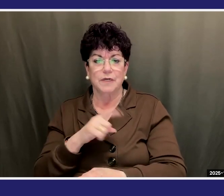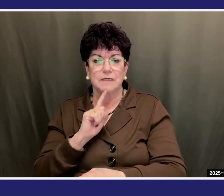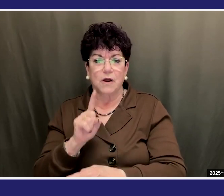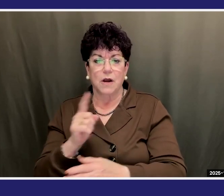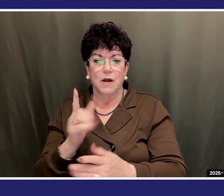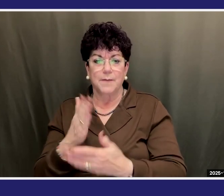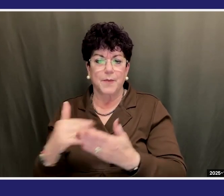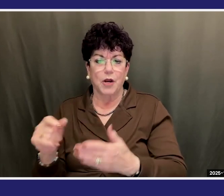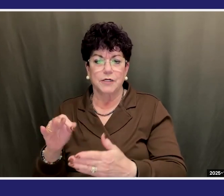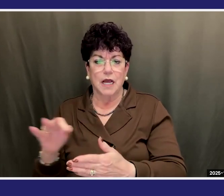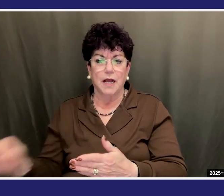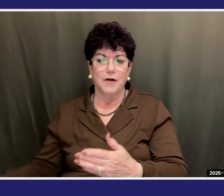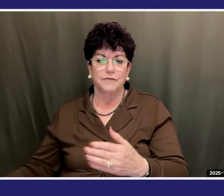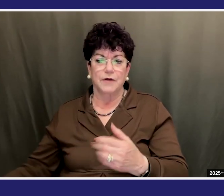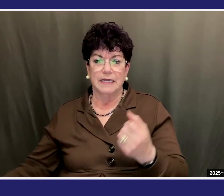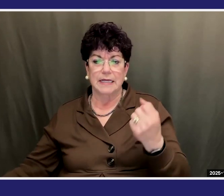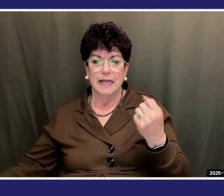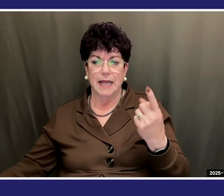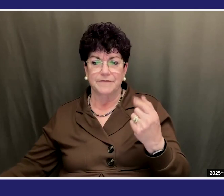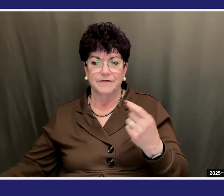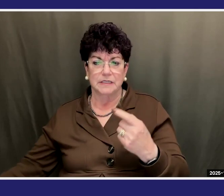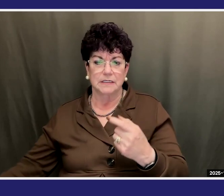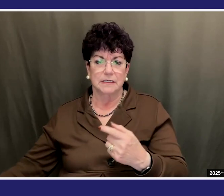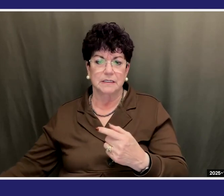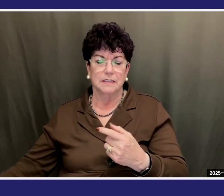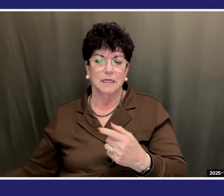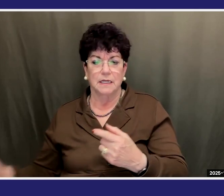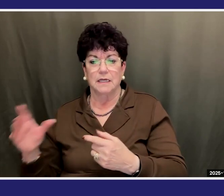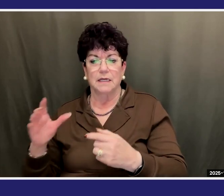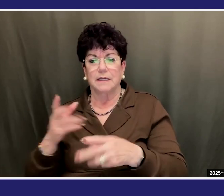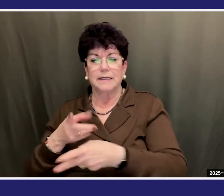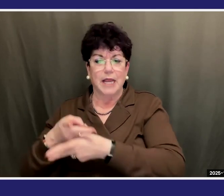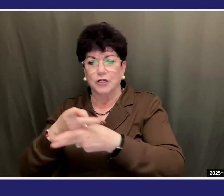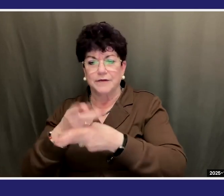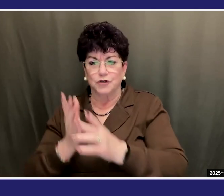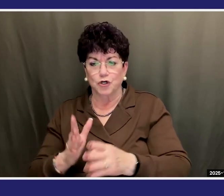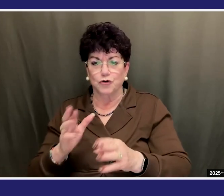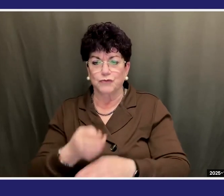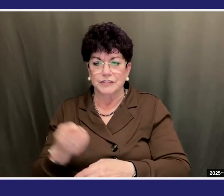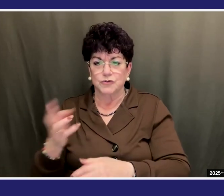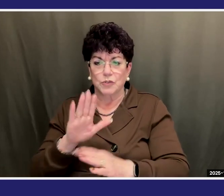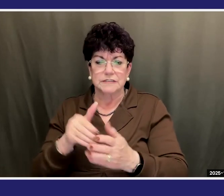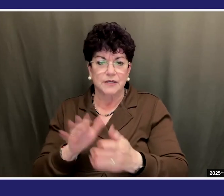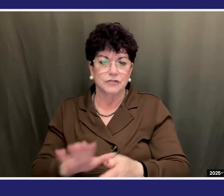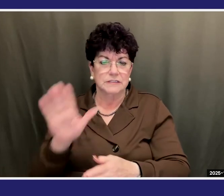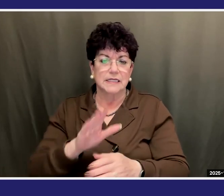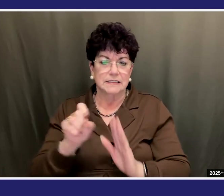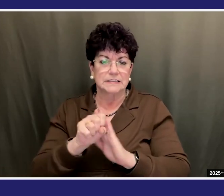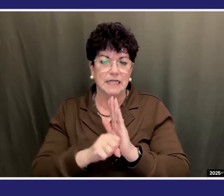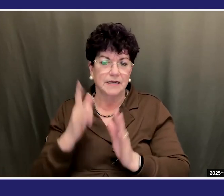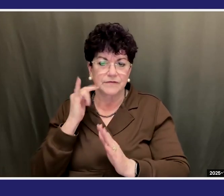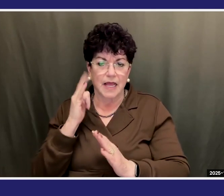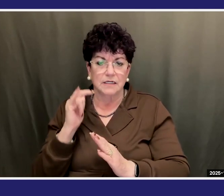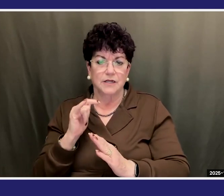caregiver resource centers in the state of California that work with family caregivers across the spectrum of different illnesses that